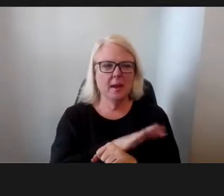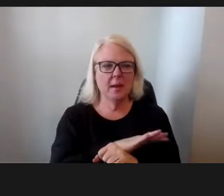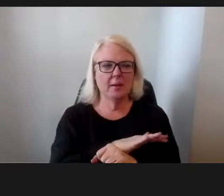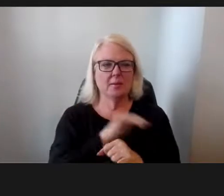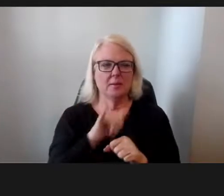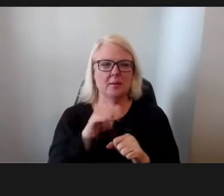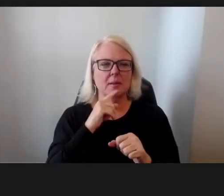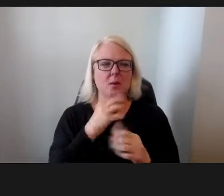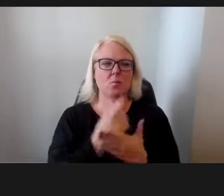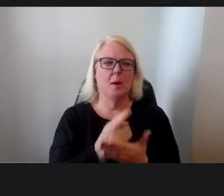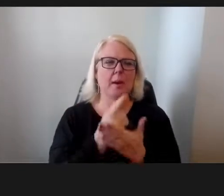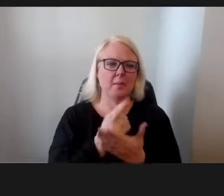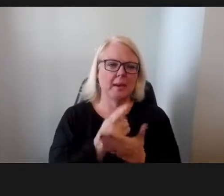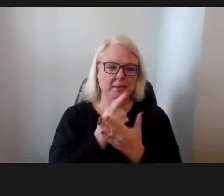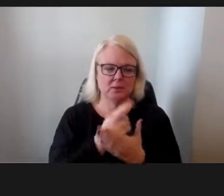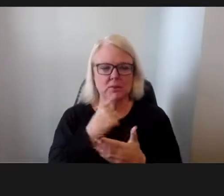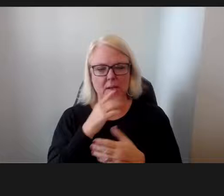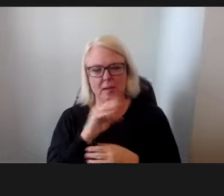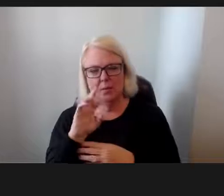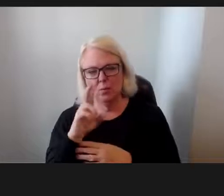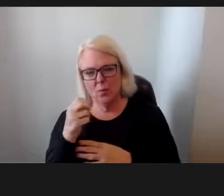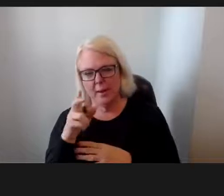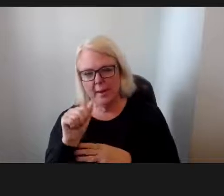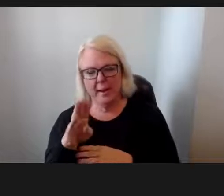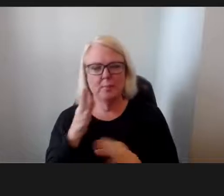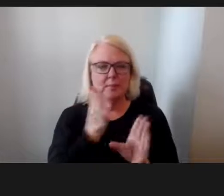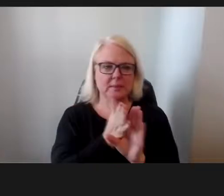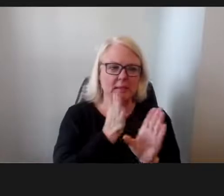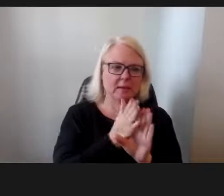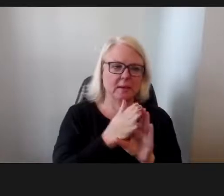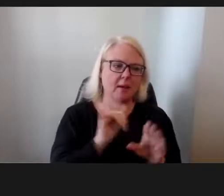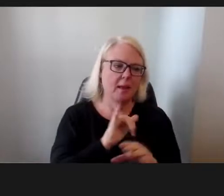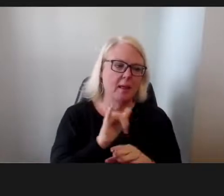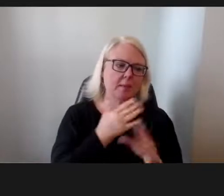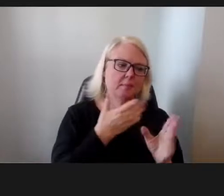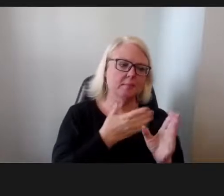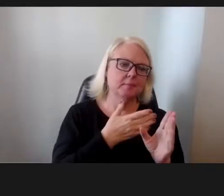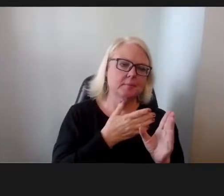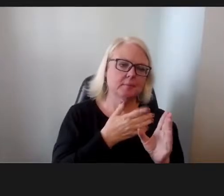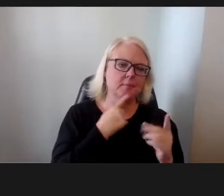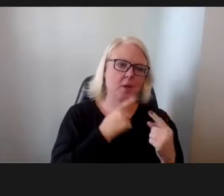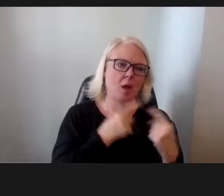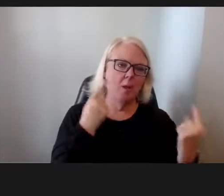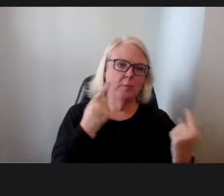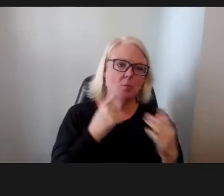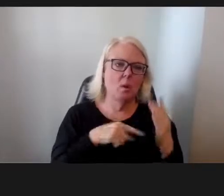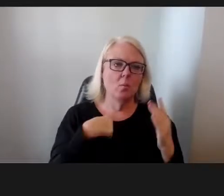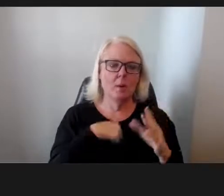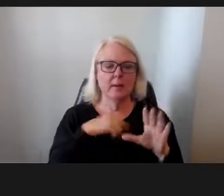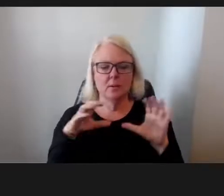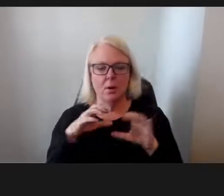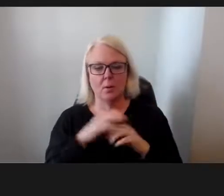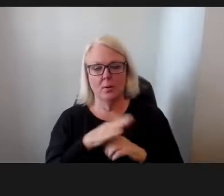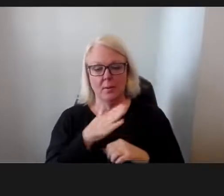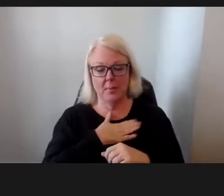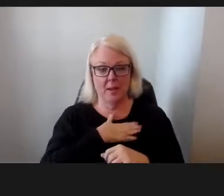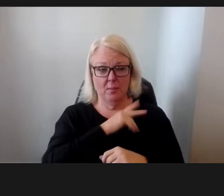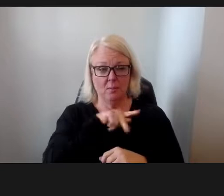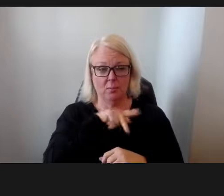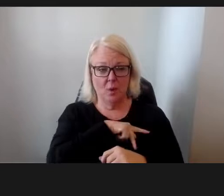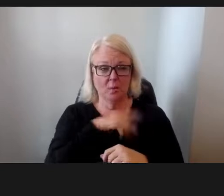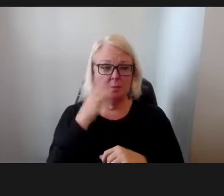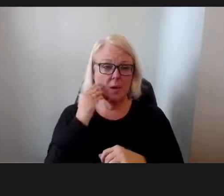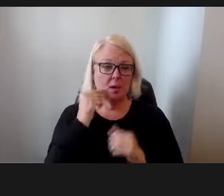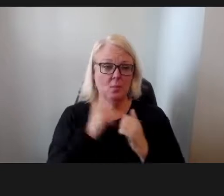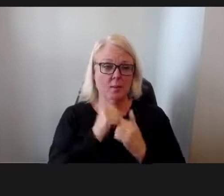of rehabilitation and rehab psychology as just being opposite to what we do. My personal experience with